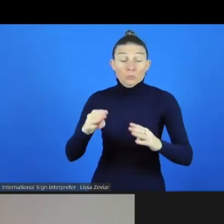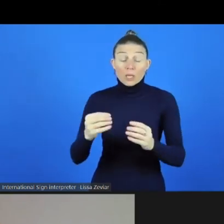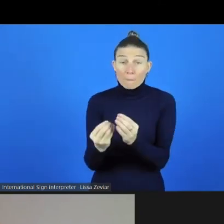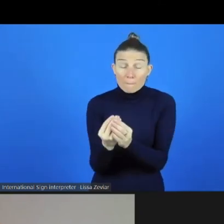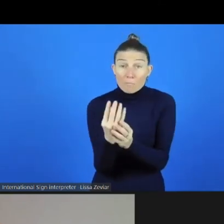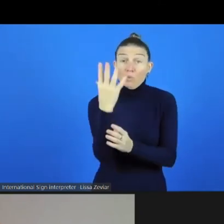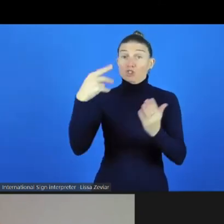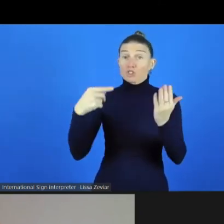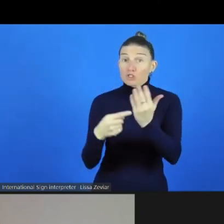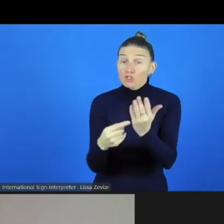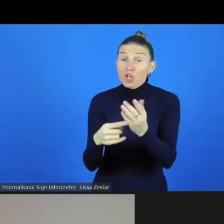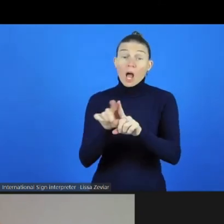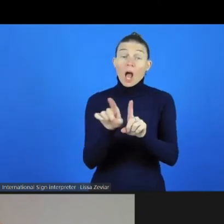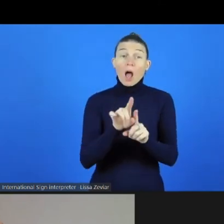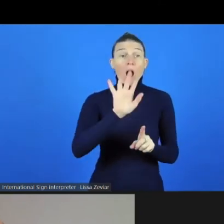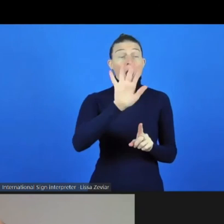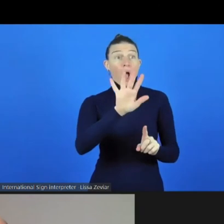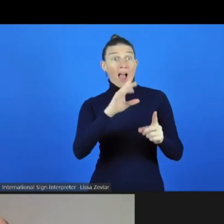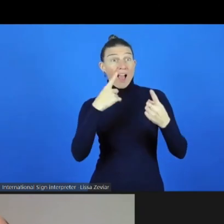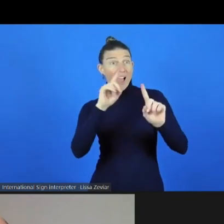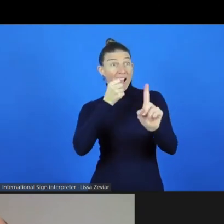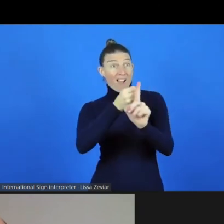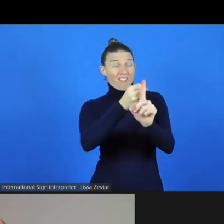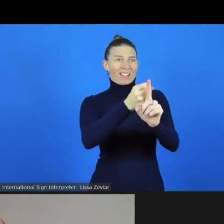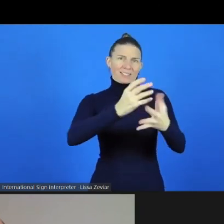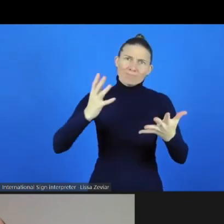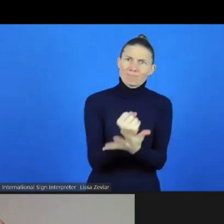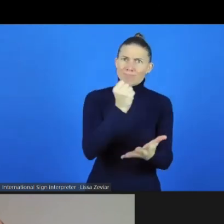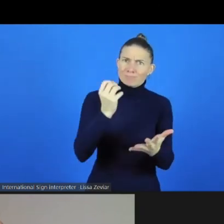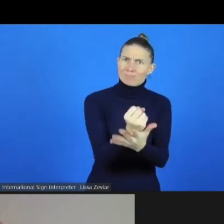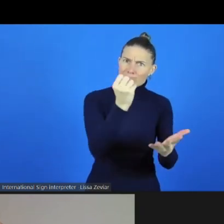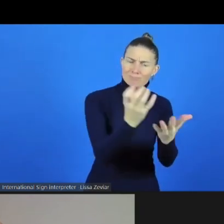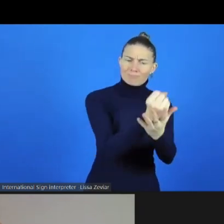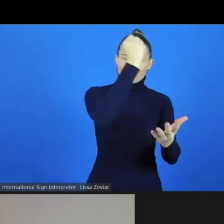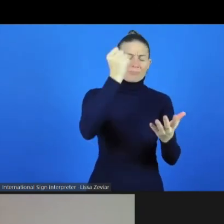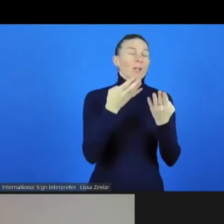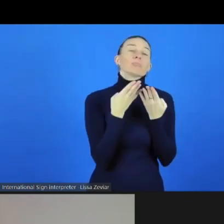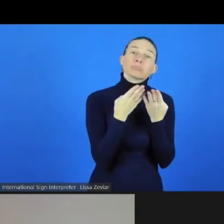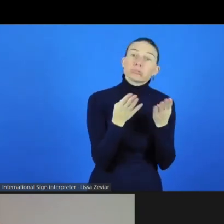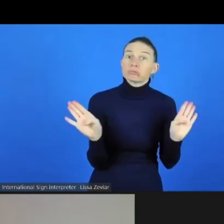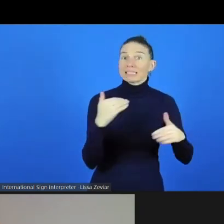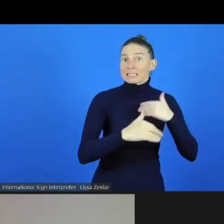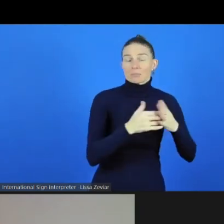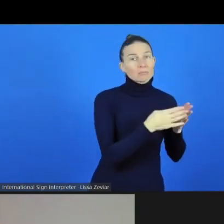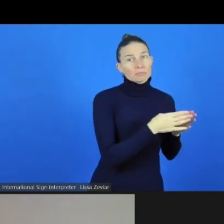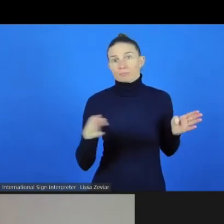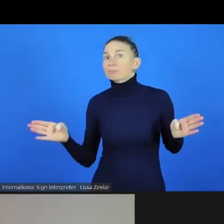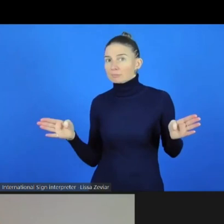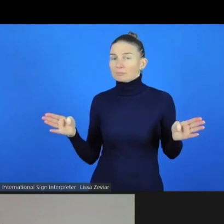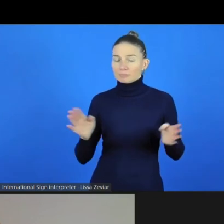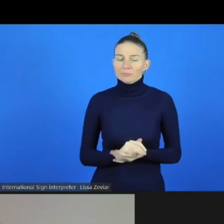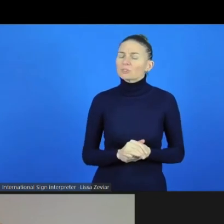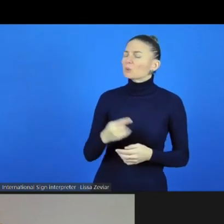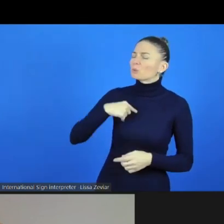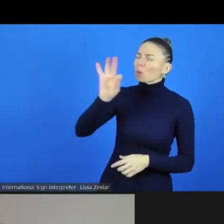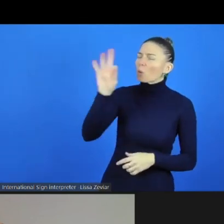how to maximize its effectiveness across a wide range of types of disabilities. And my question to you, Hector, is